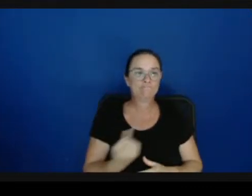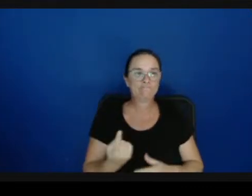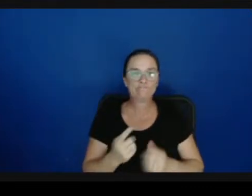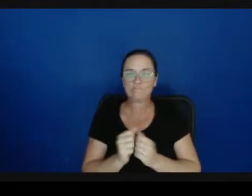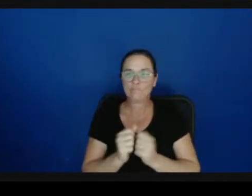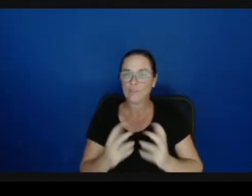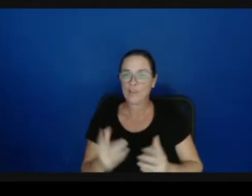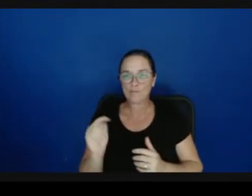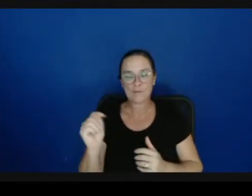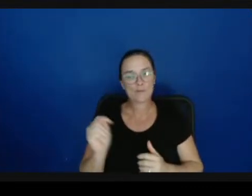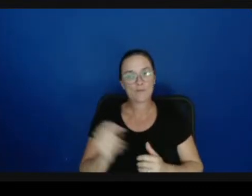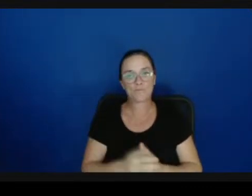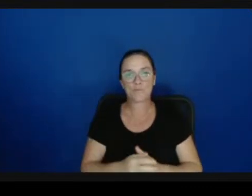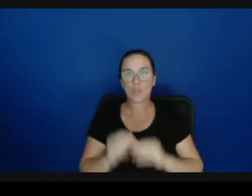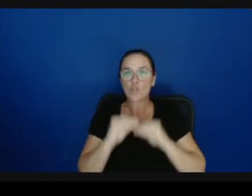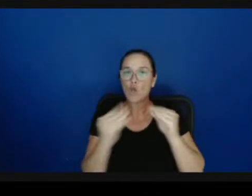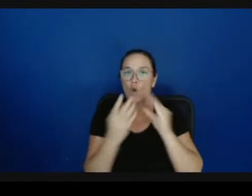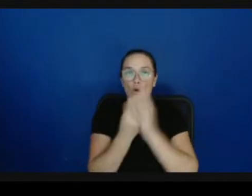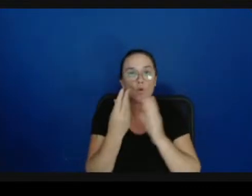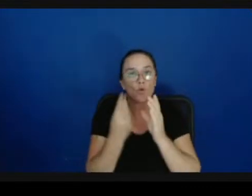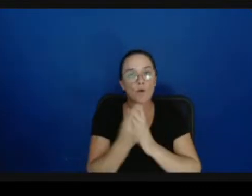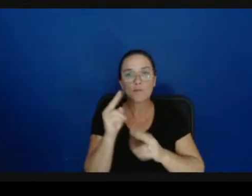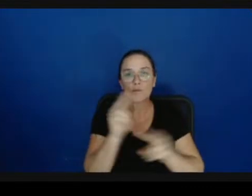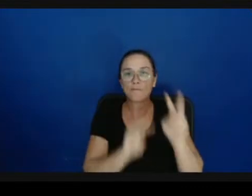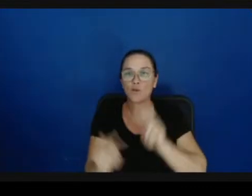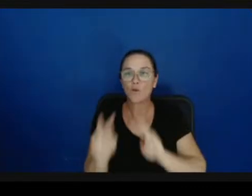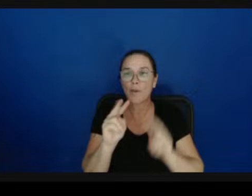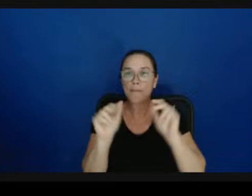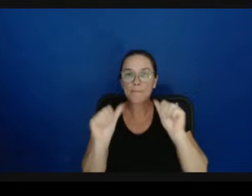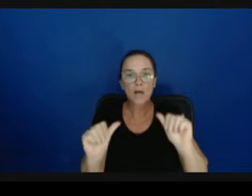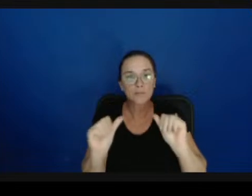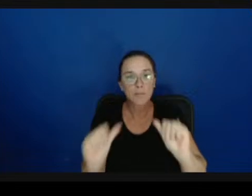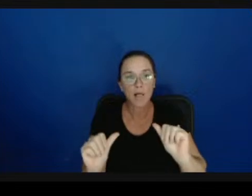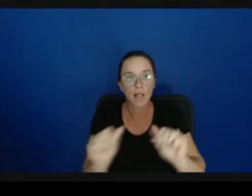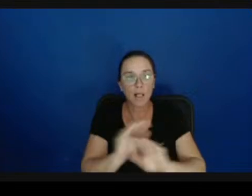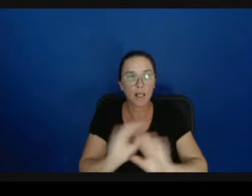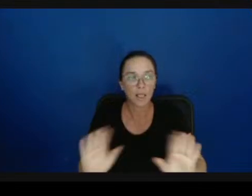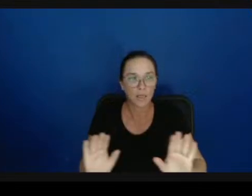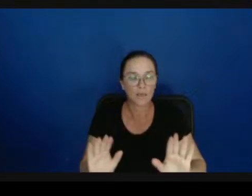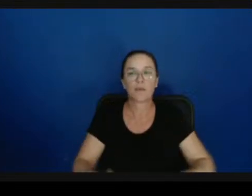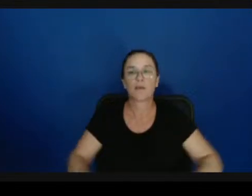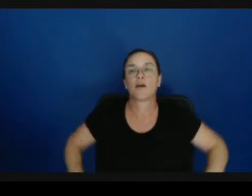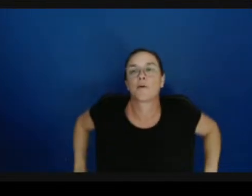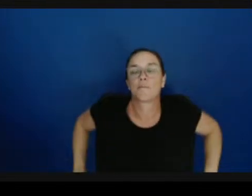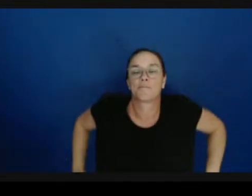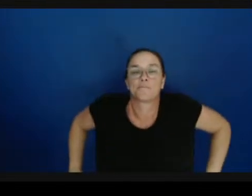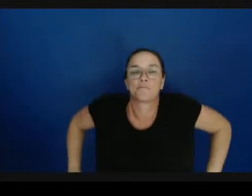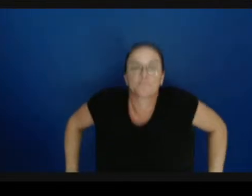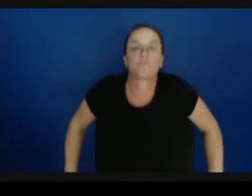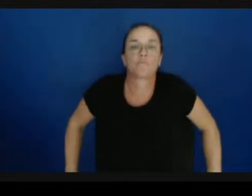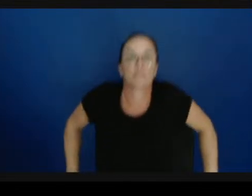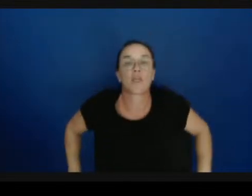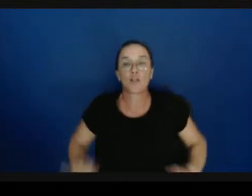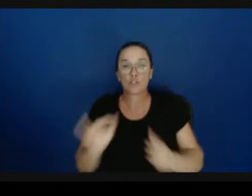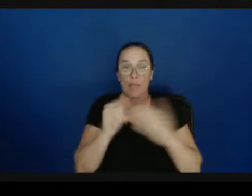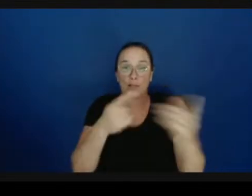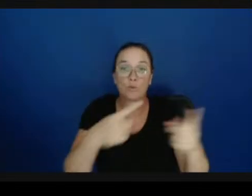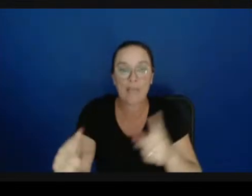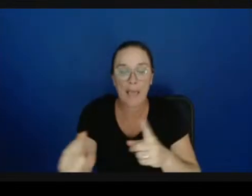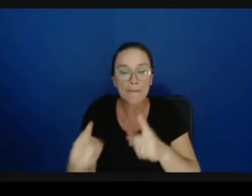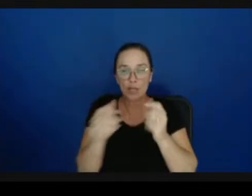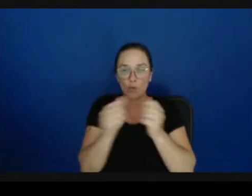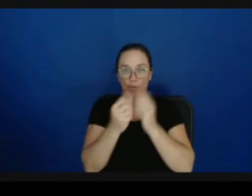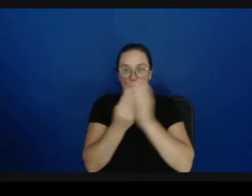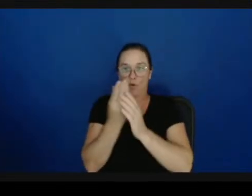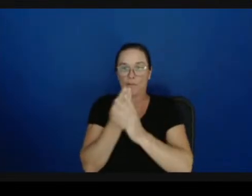No eruption viewing possible. All right, so that's what's going on there at the eruption. Phil's going to cover more of that. I just wanted